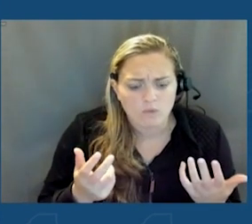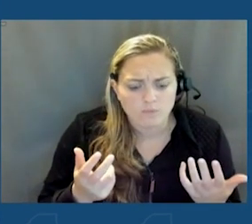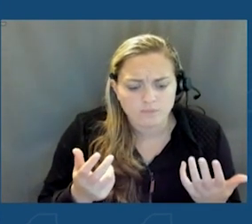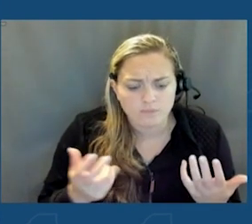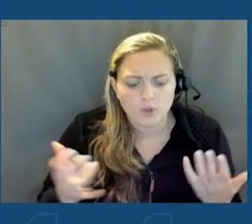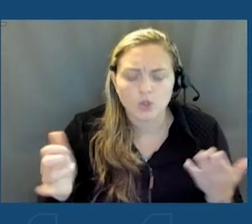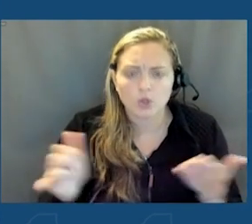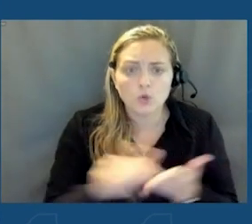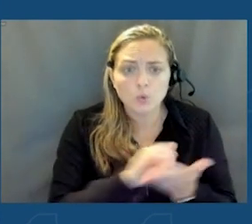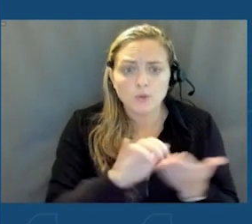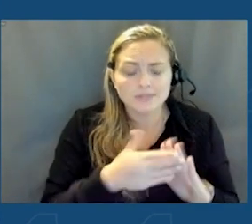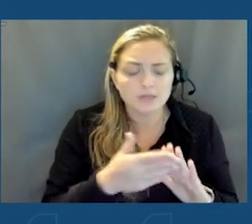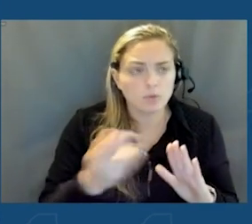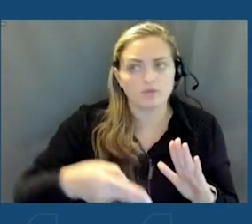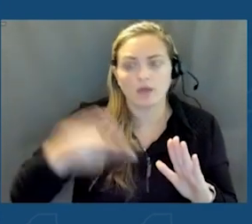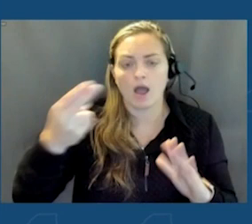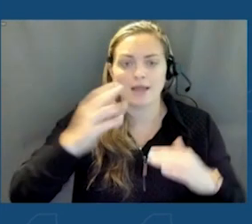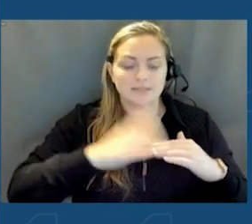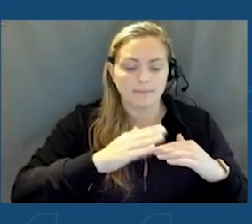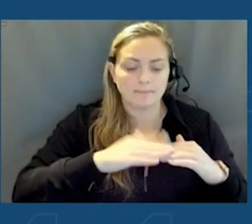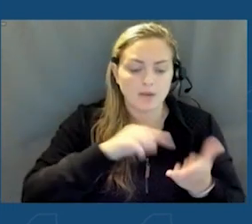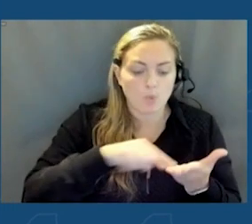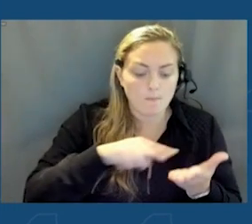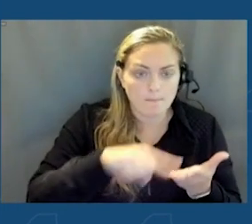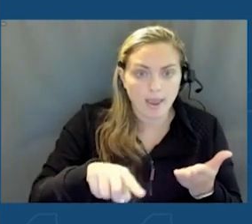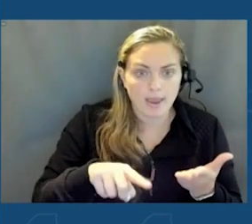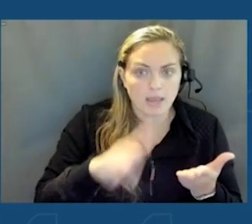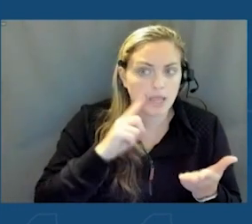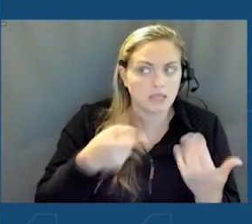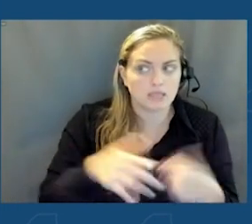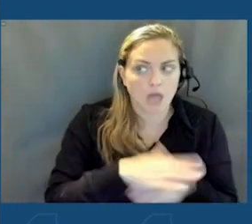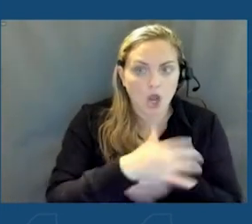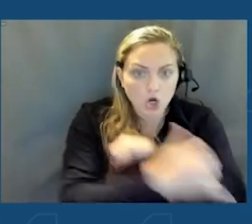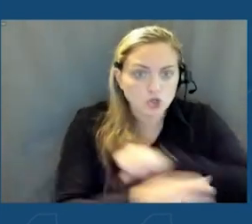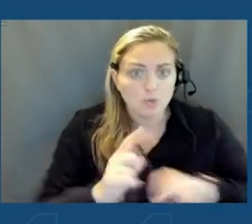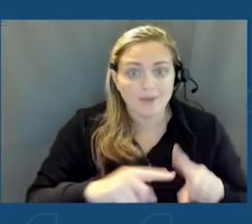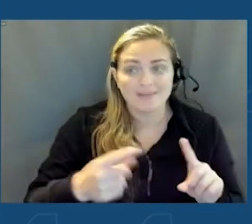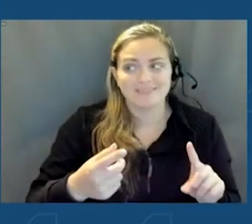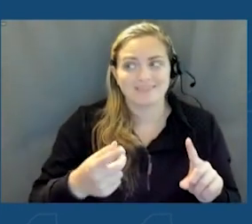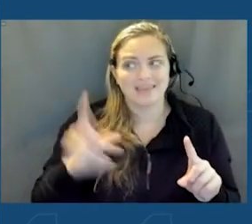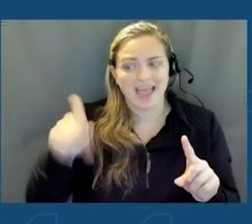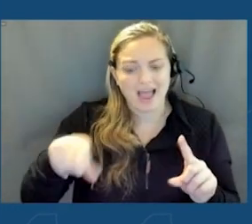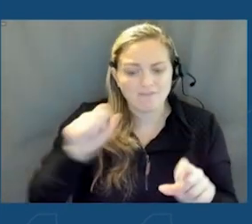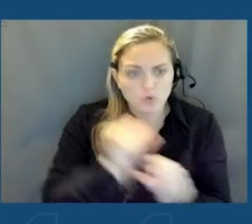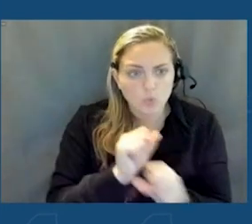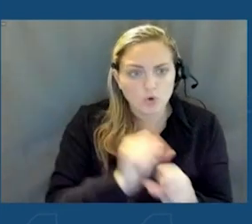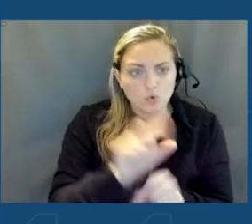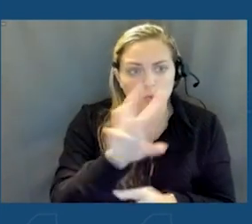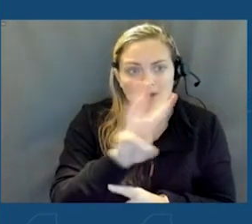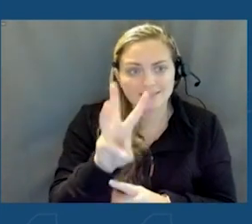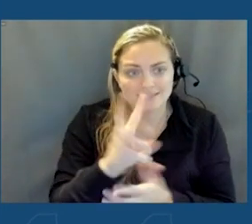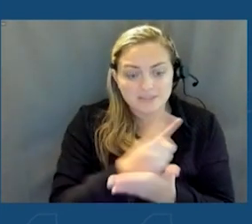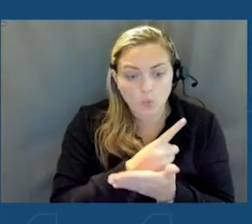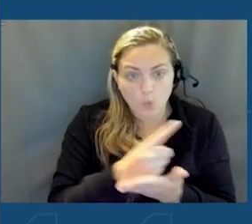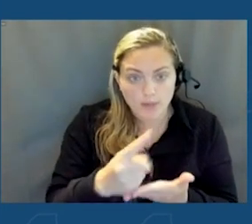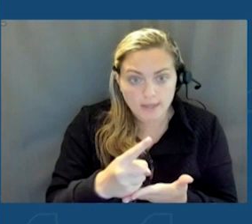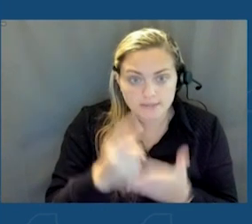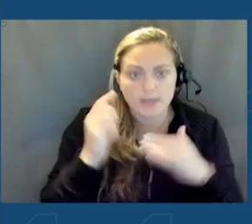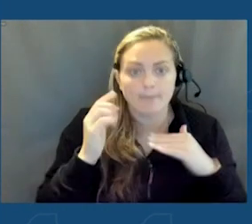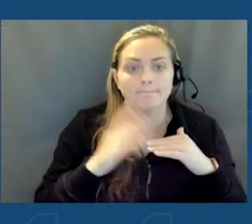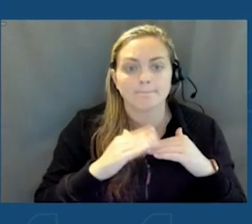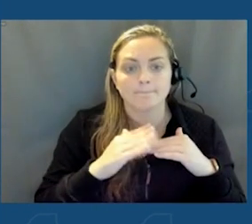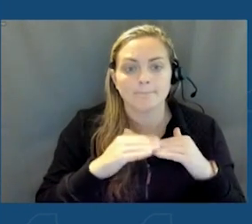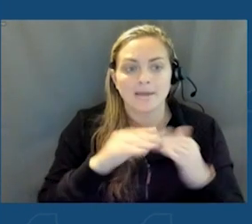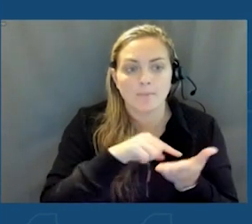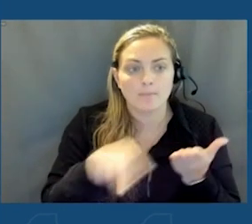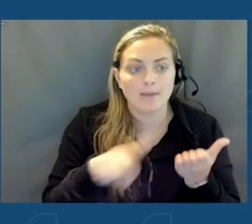some of the highest minimum wages in the country, but a minimum wage worker has to work 26 weeks at a minimum wage to pay